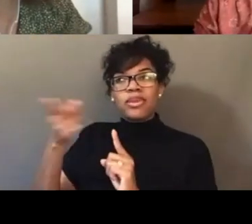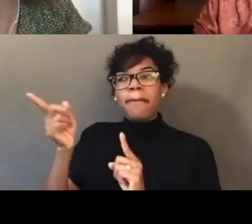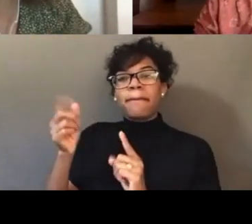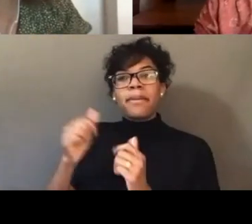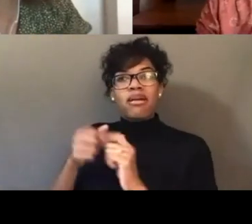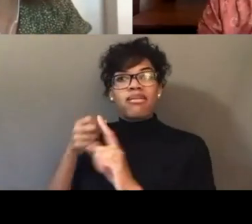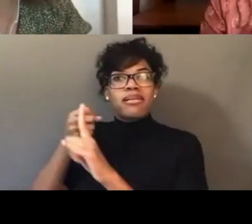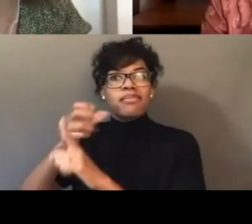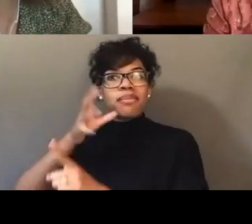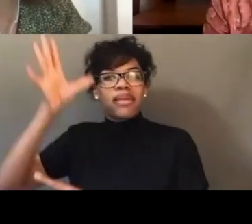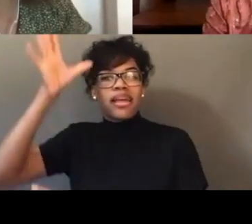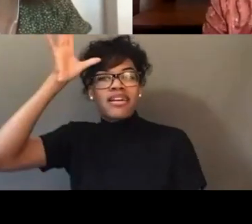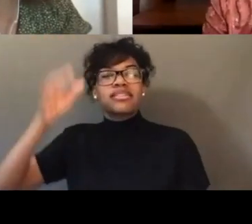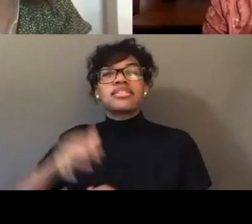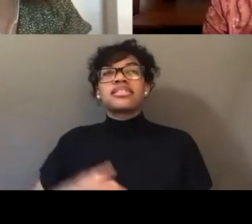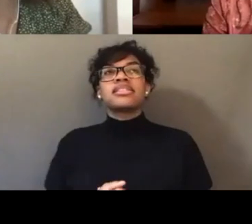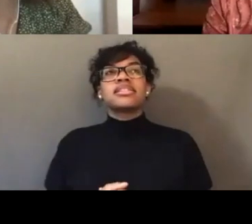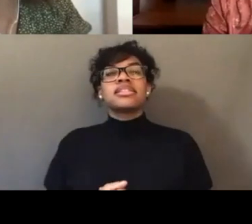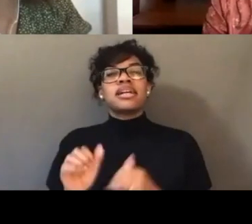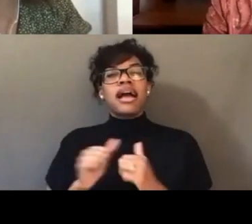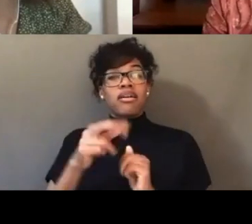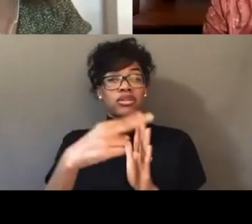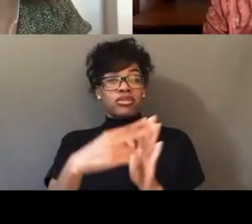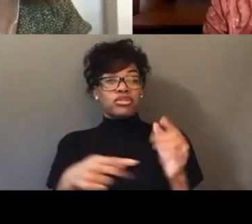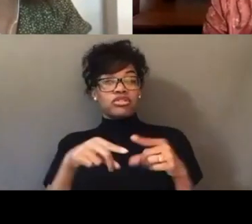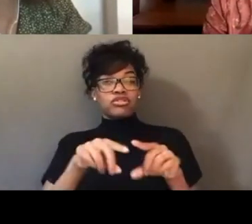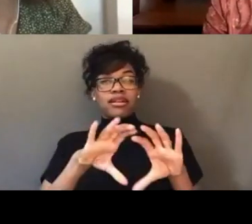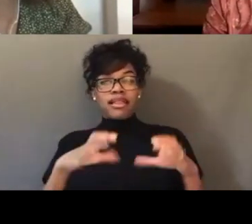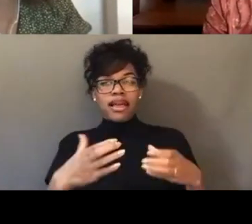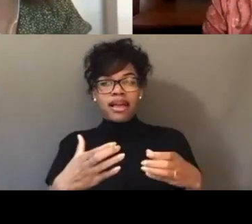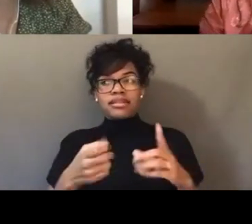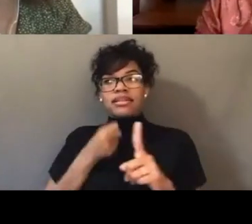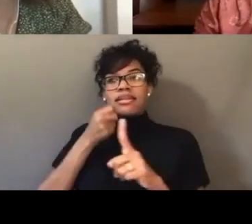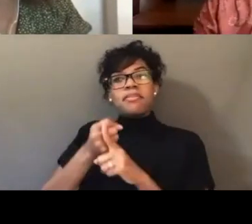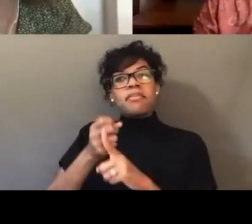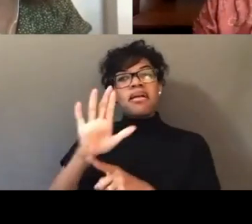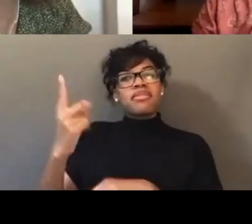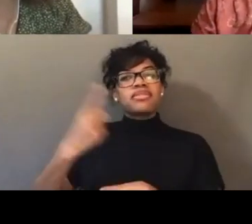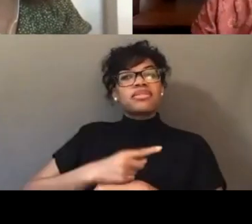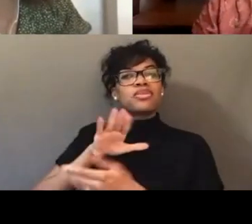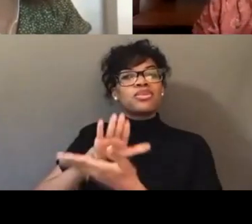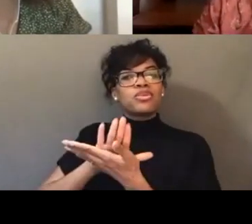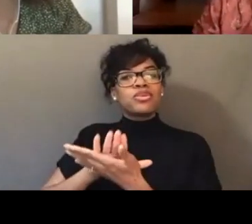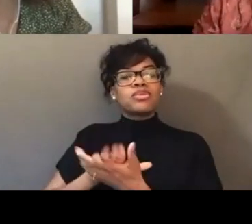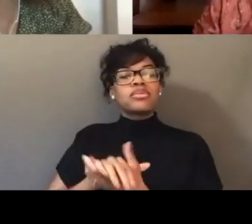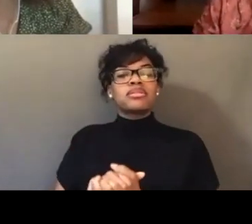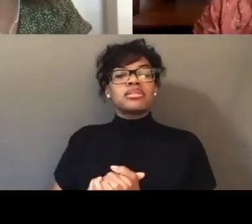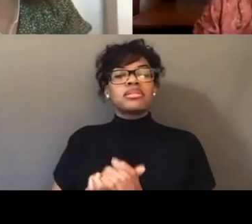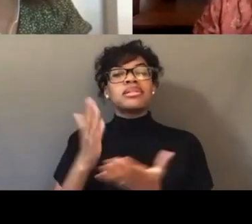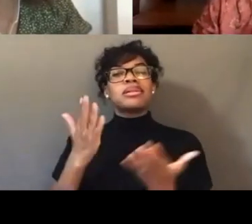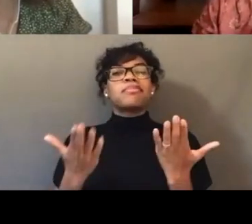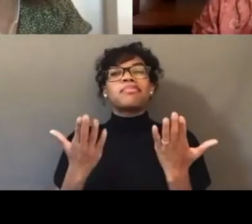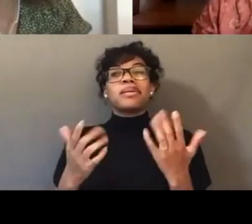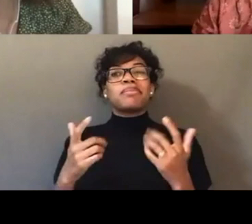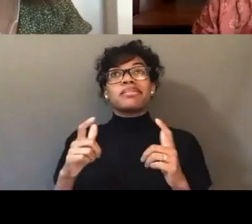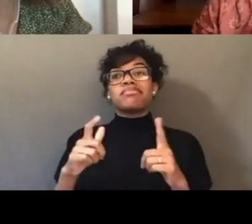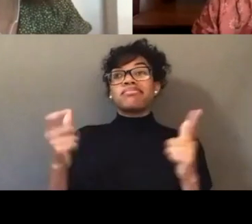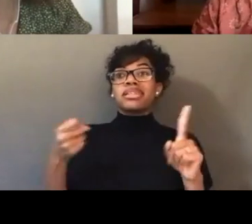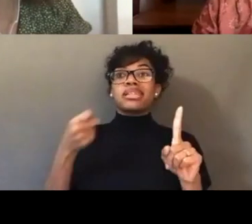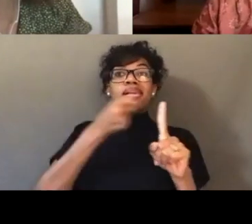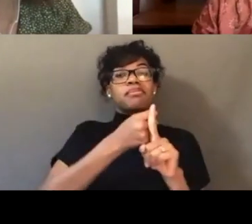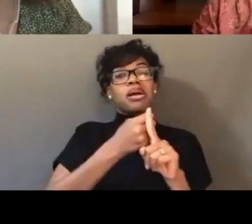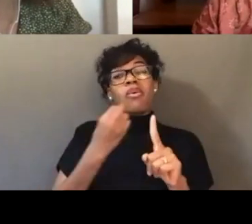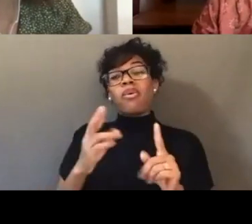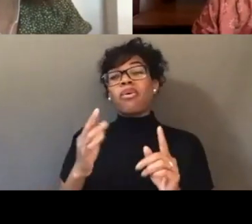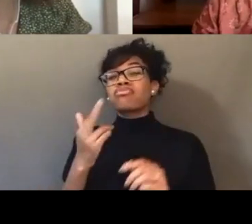day that aren't necessarily giant big pieces, but little bits that together,